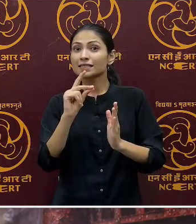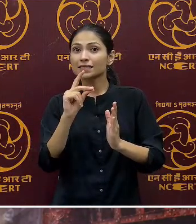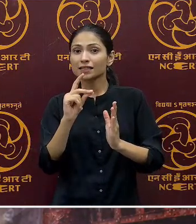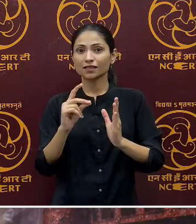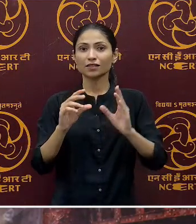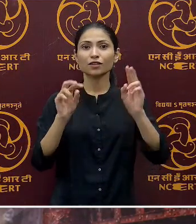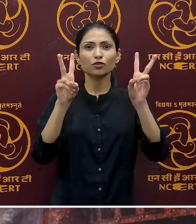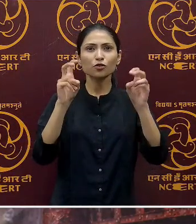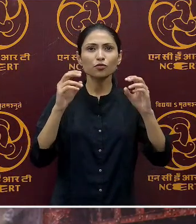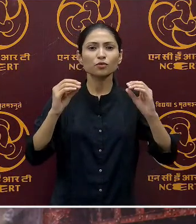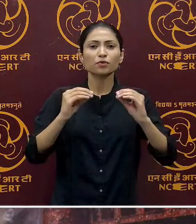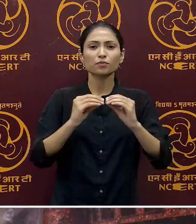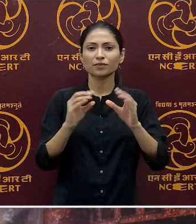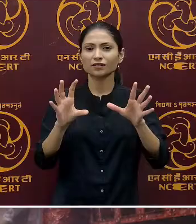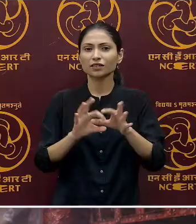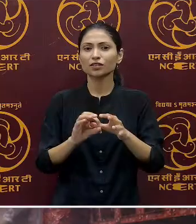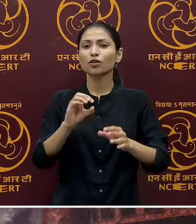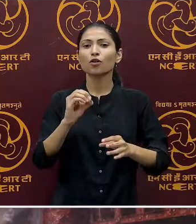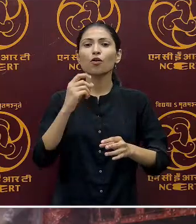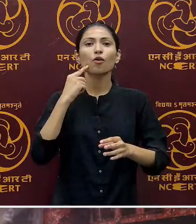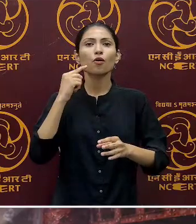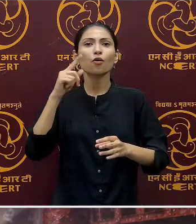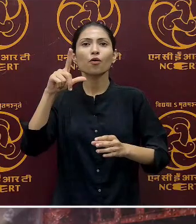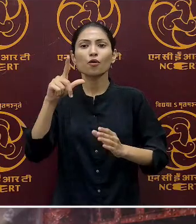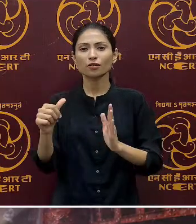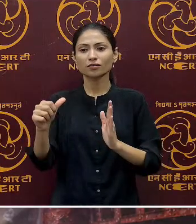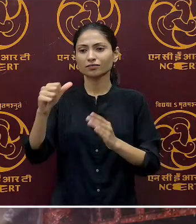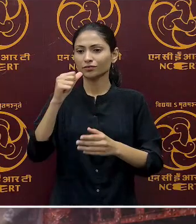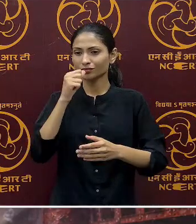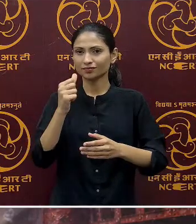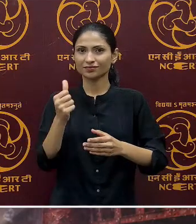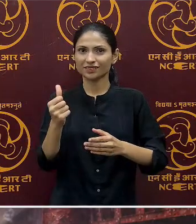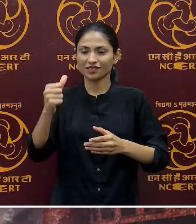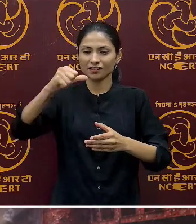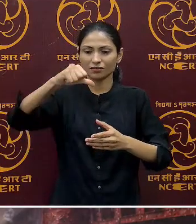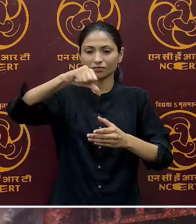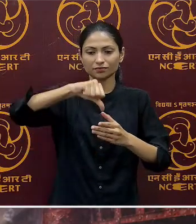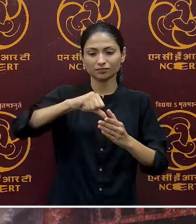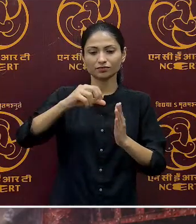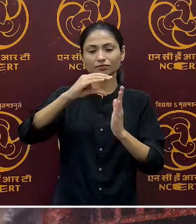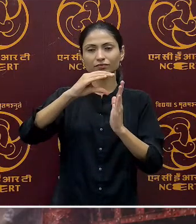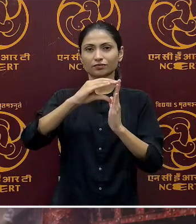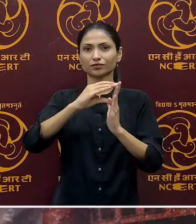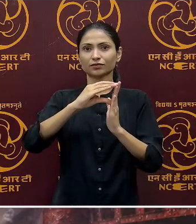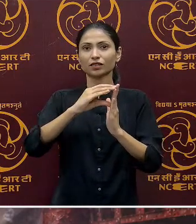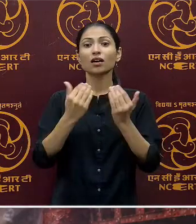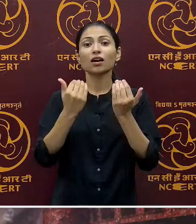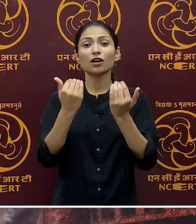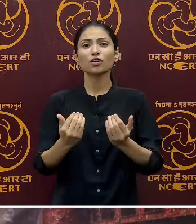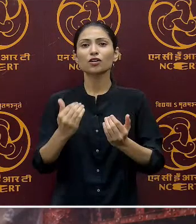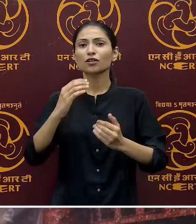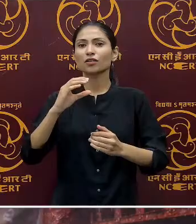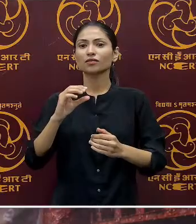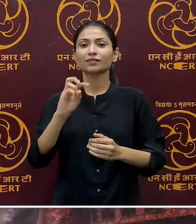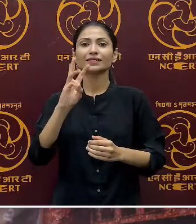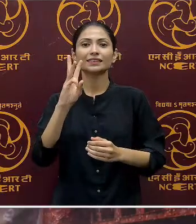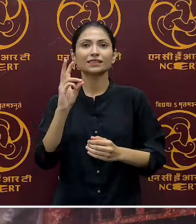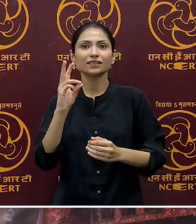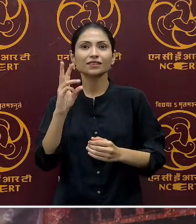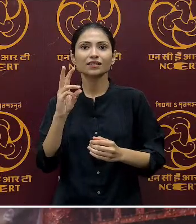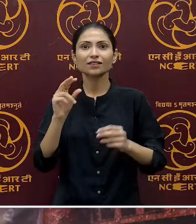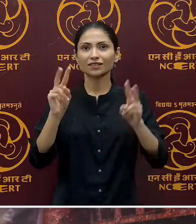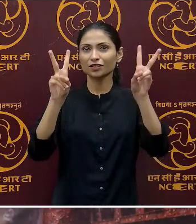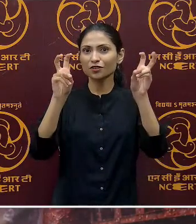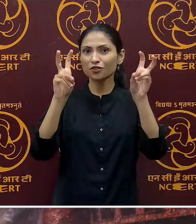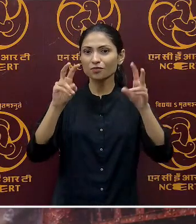two, again we have to click on the stopper, and in the third jar, again we have to pour the